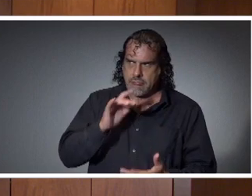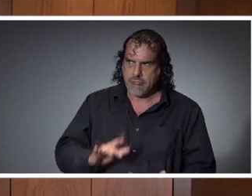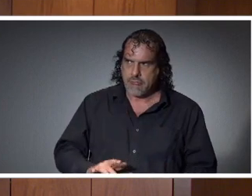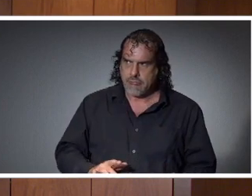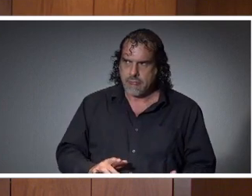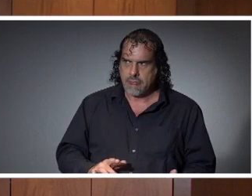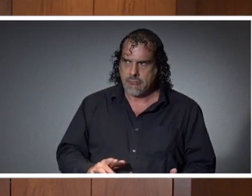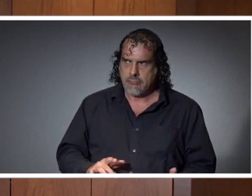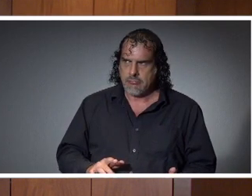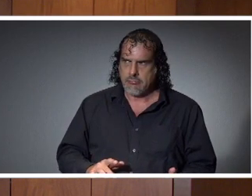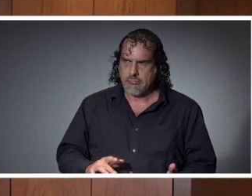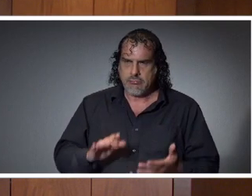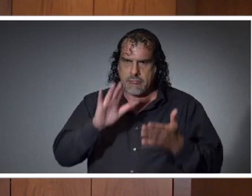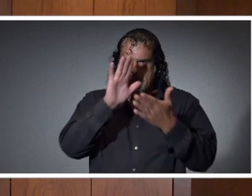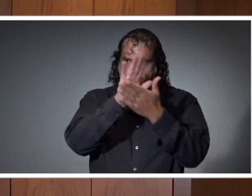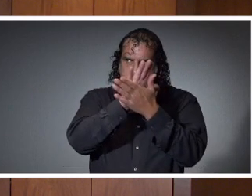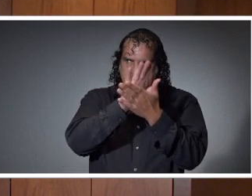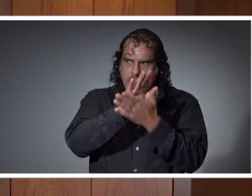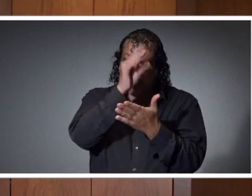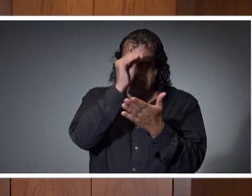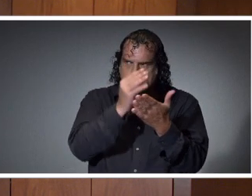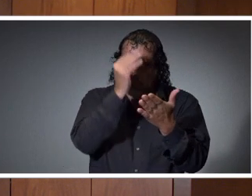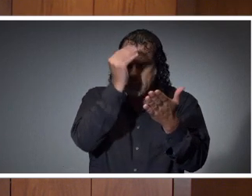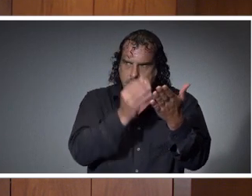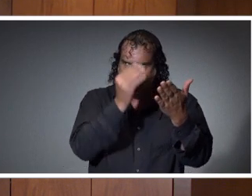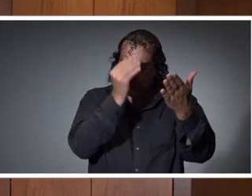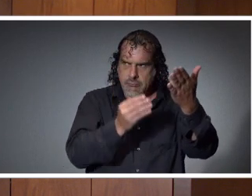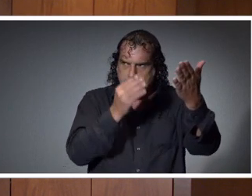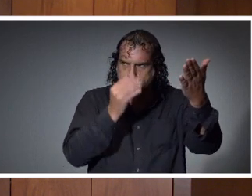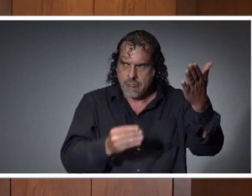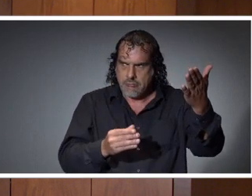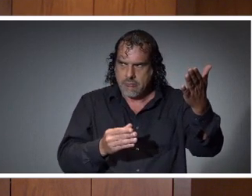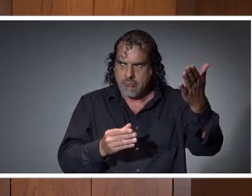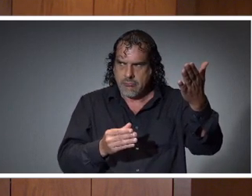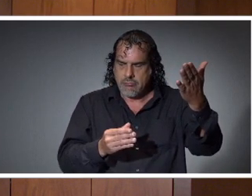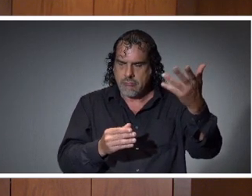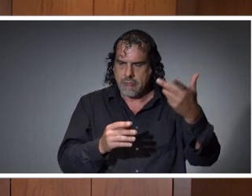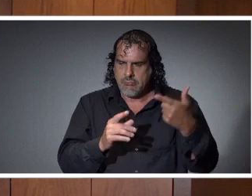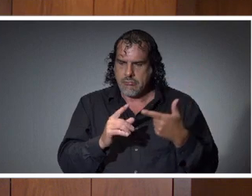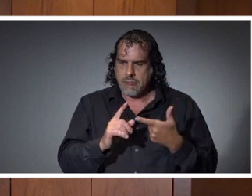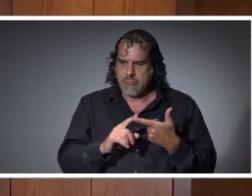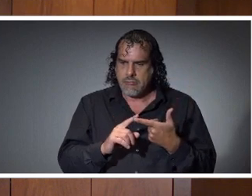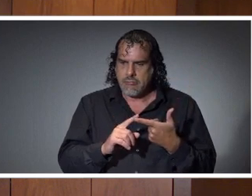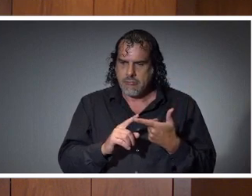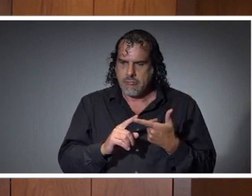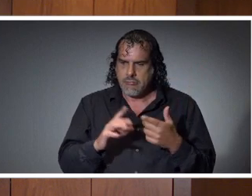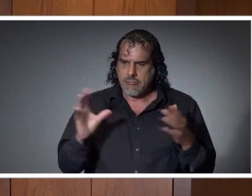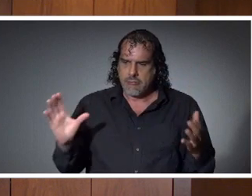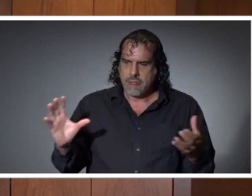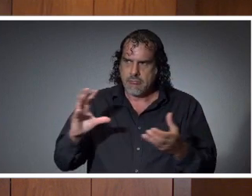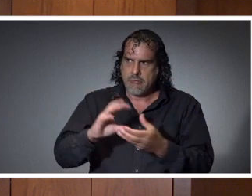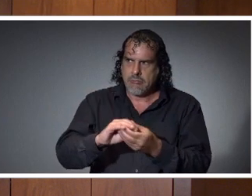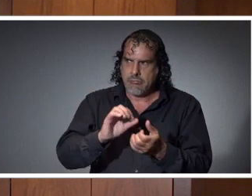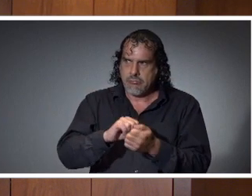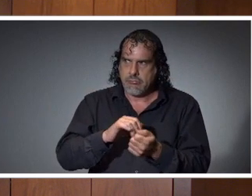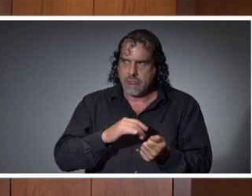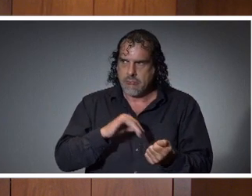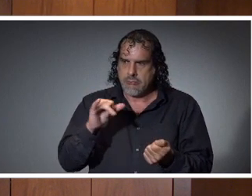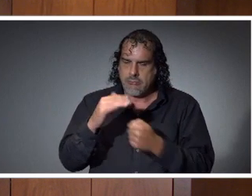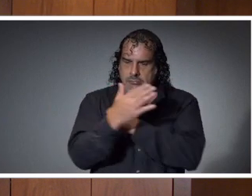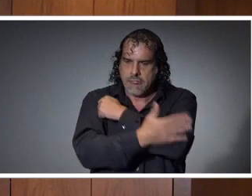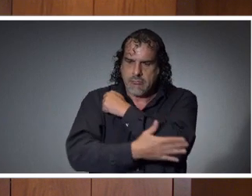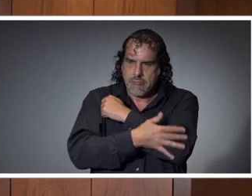release school-by-school information as opposed to combining the information and releasing